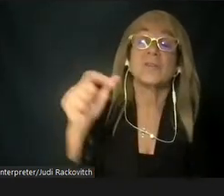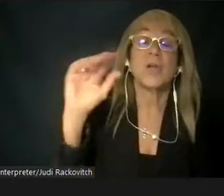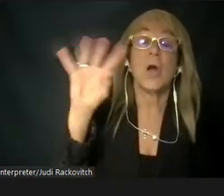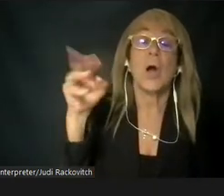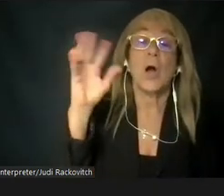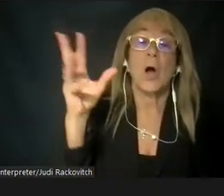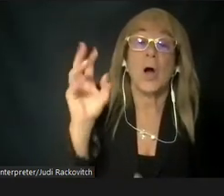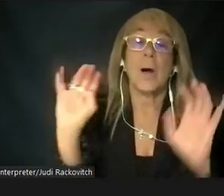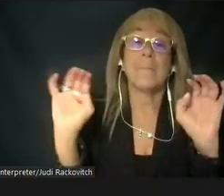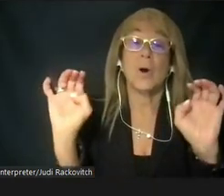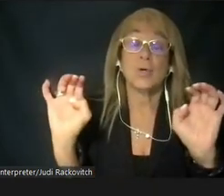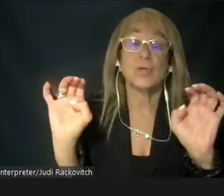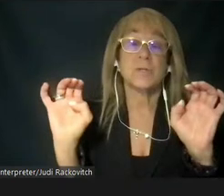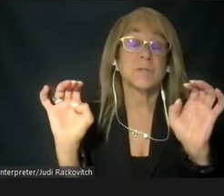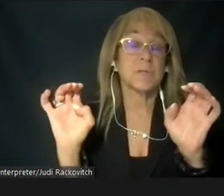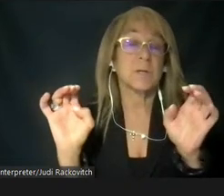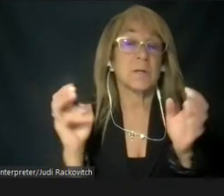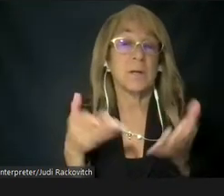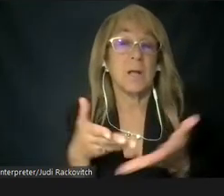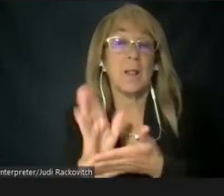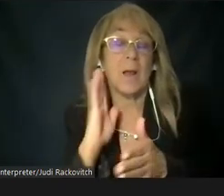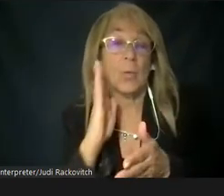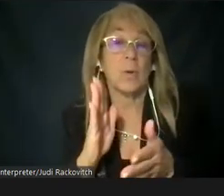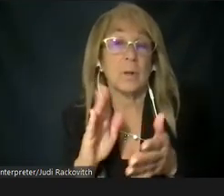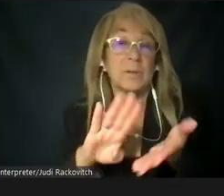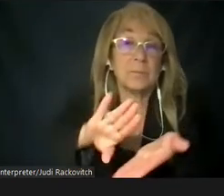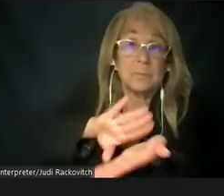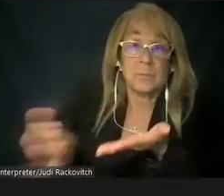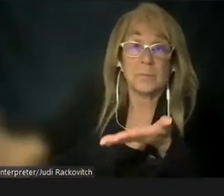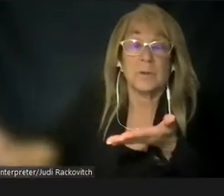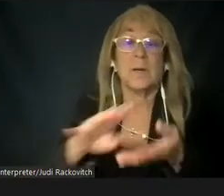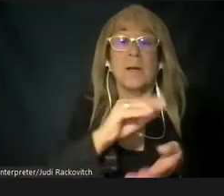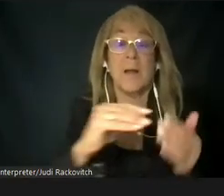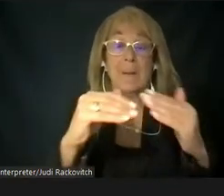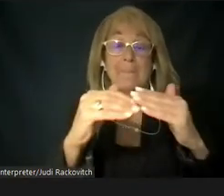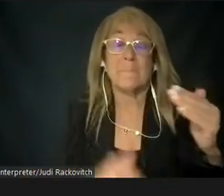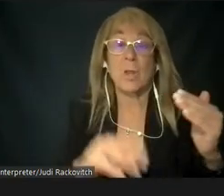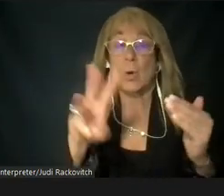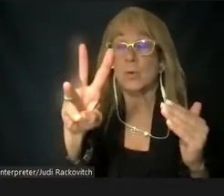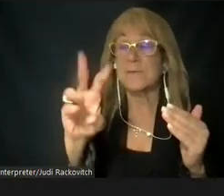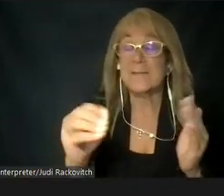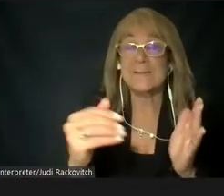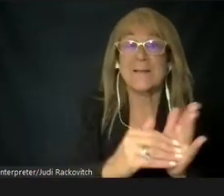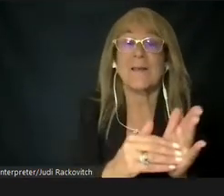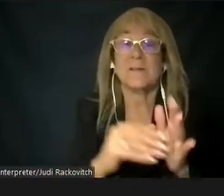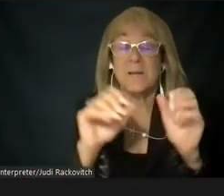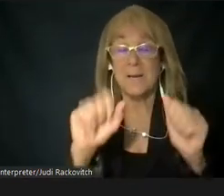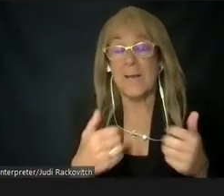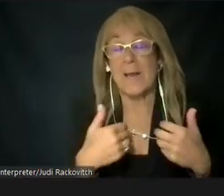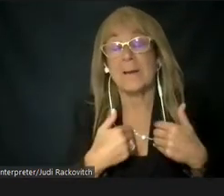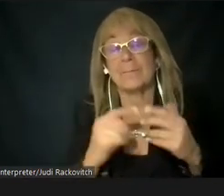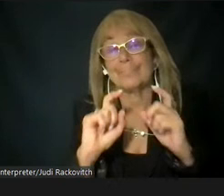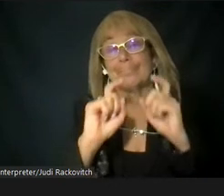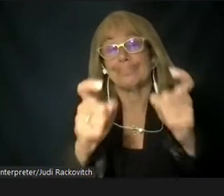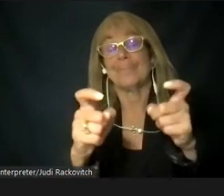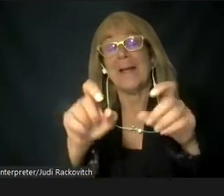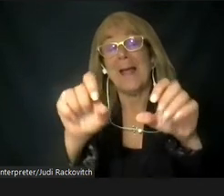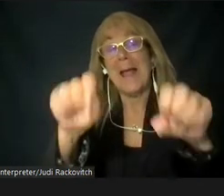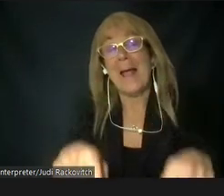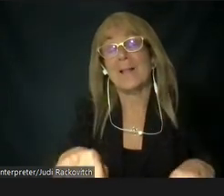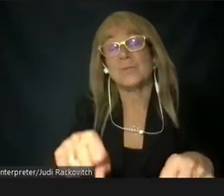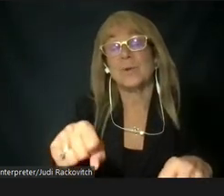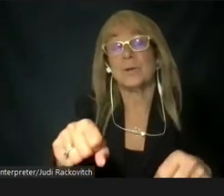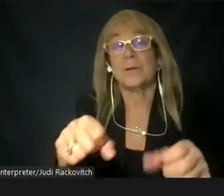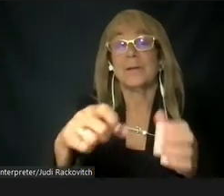Central Business District residents with gross adjusted incomes below 60,000 would be eligible for a tax credit. And there would be a Traffic